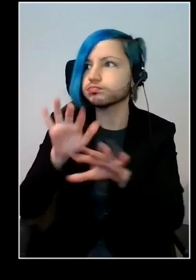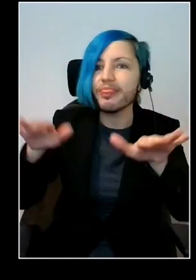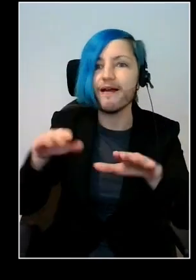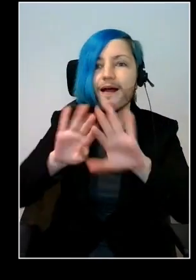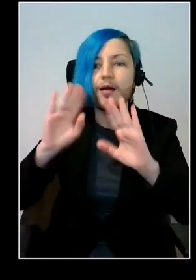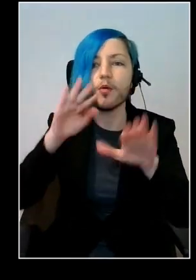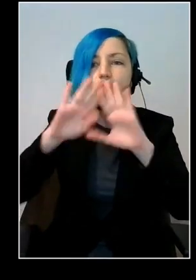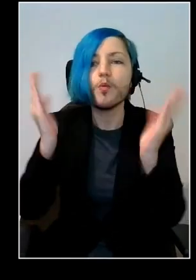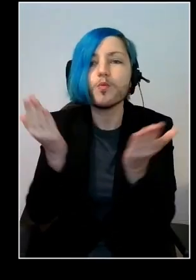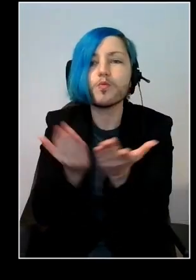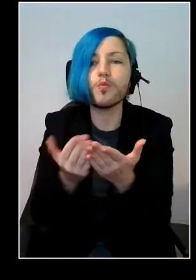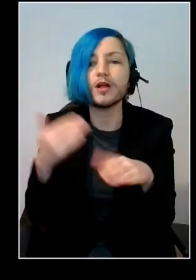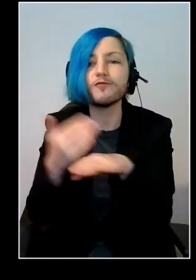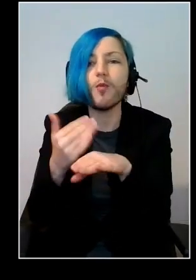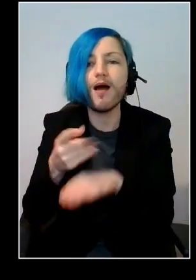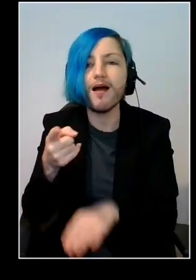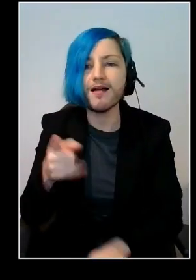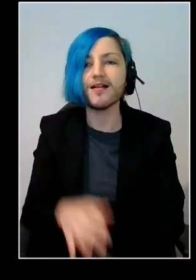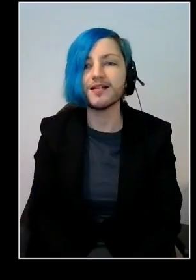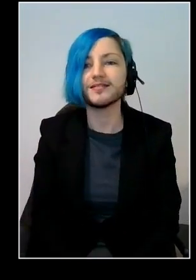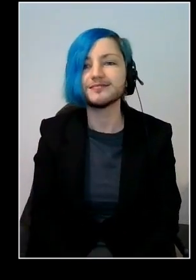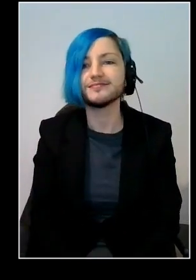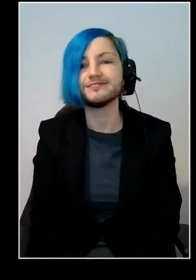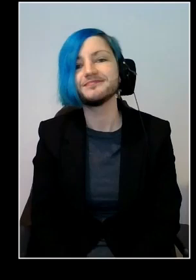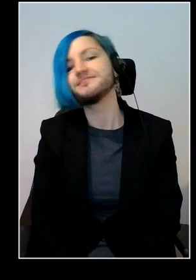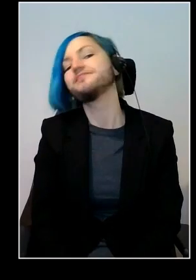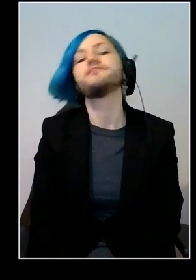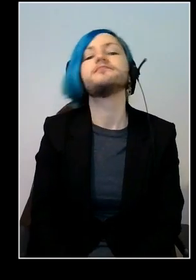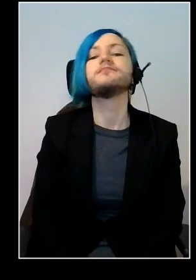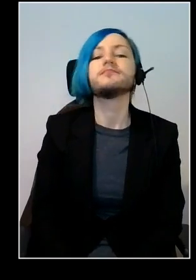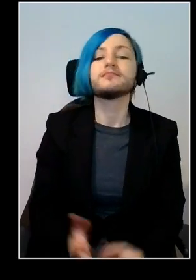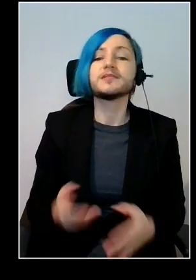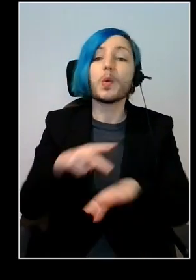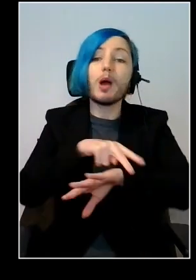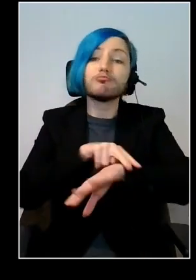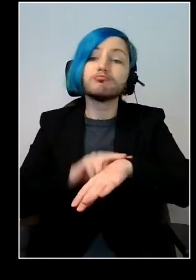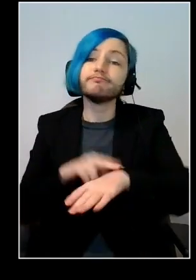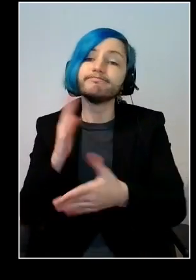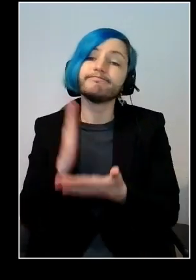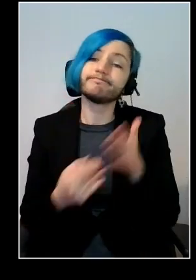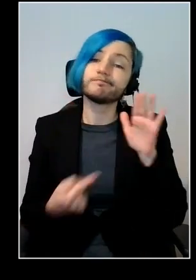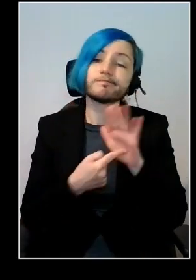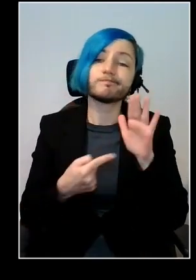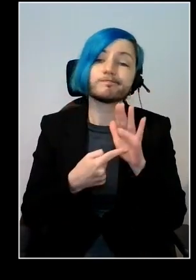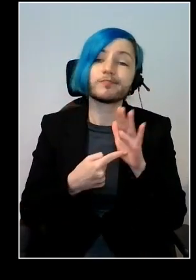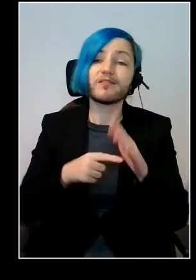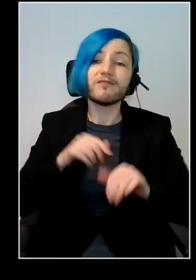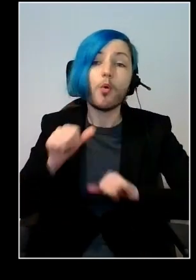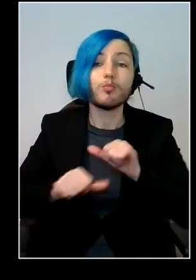And apprenticeships are central to progression